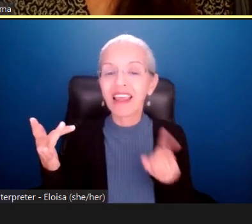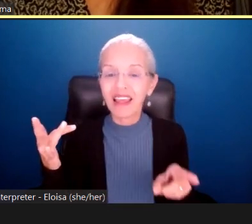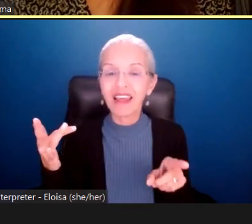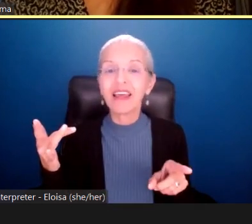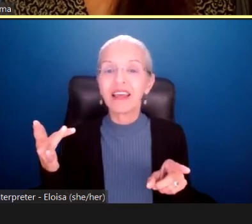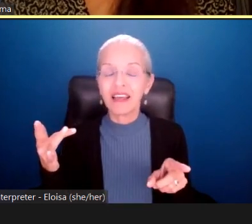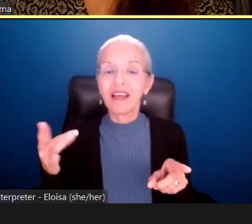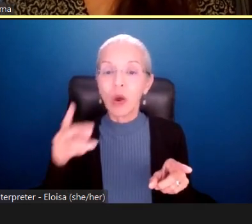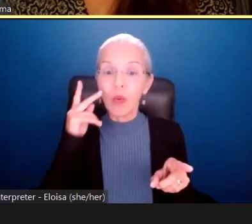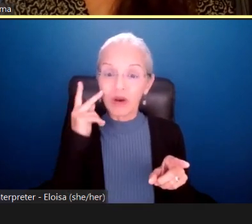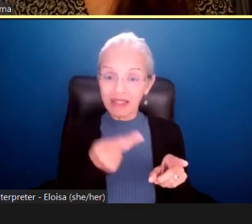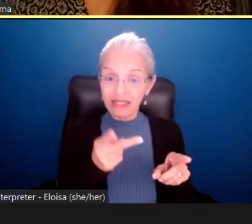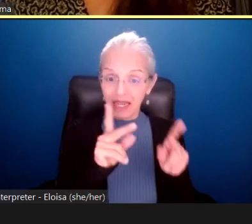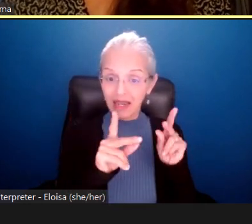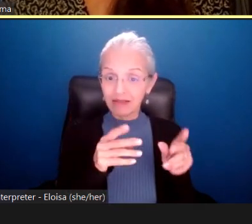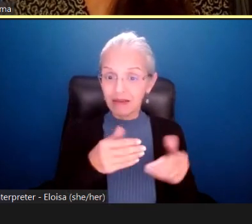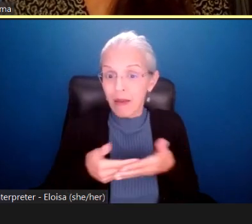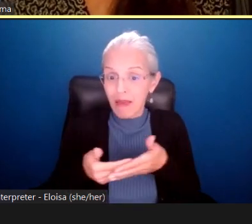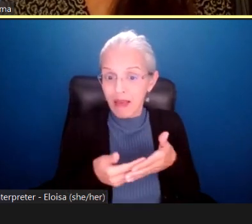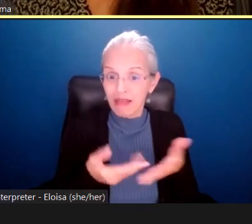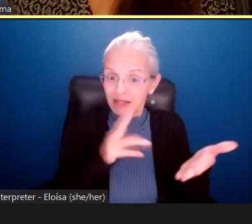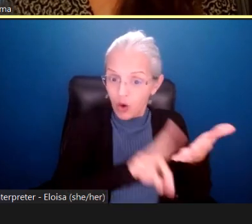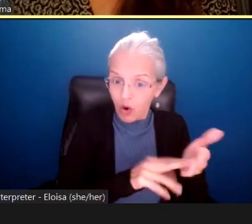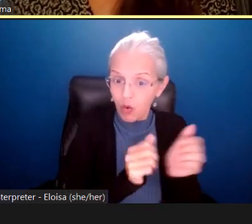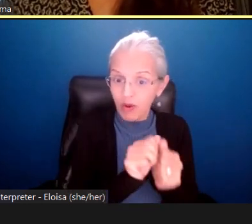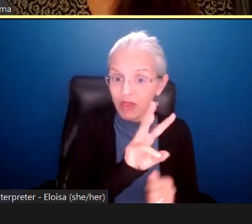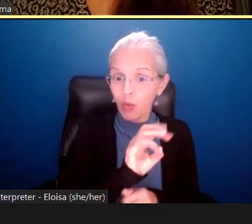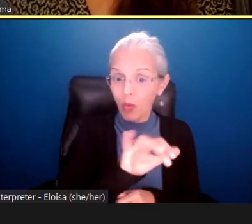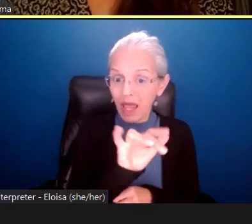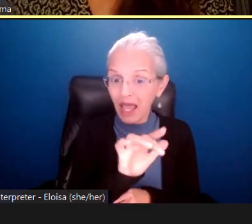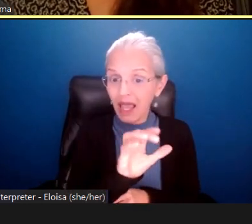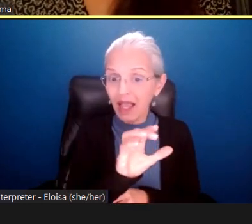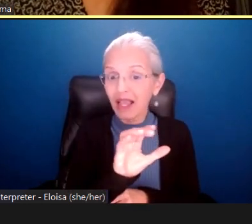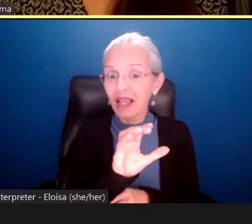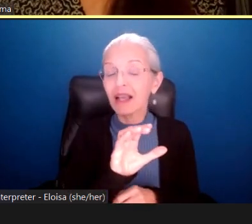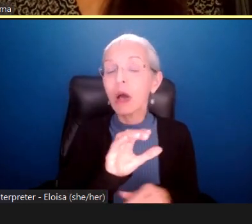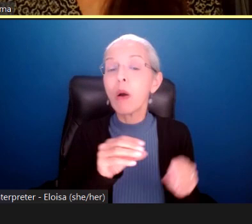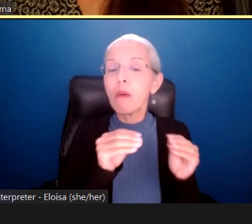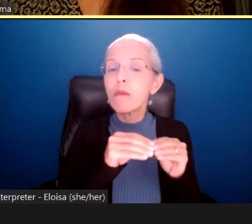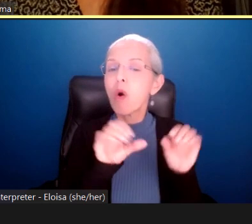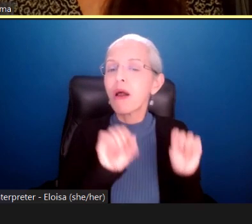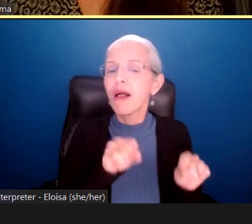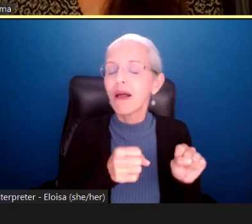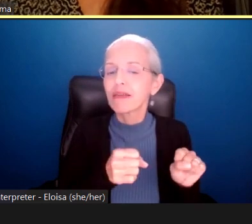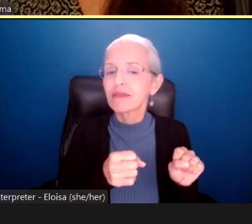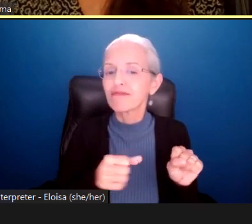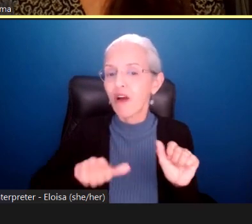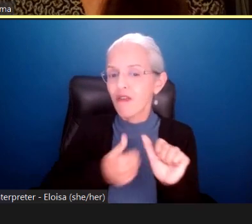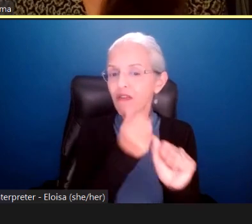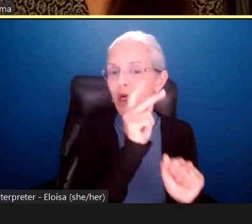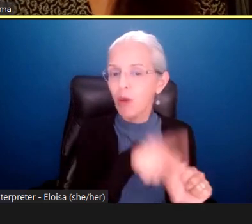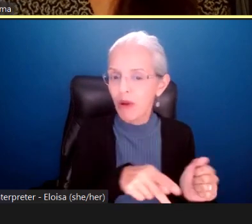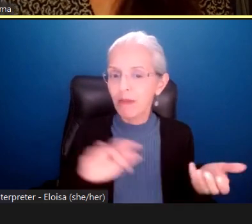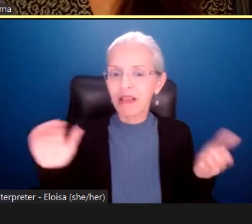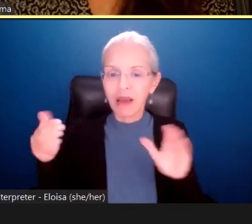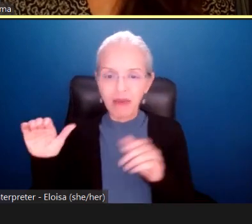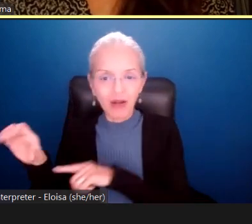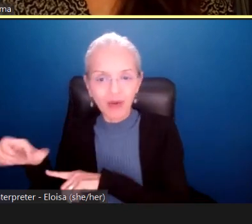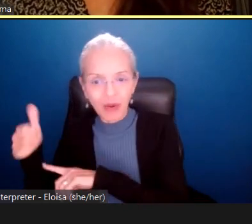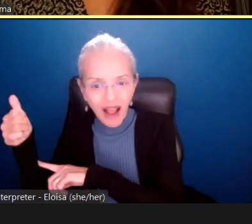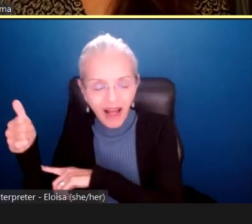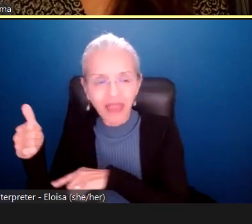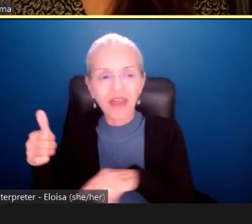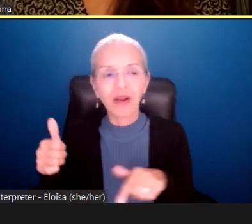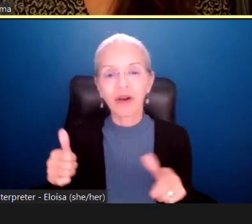that babies who are enrolled in WIC are more likely to get follow-up compared to non-WIC. And does anyone would like to